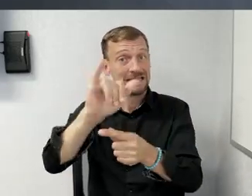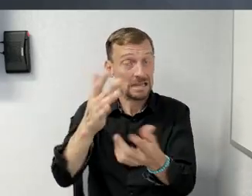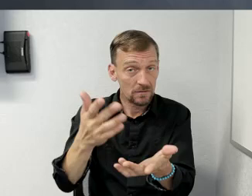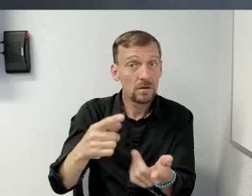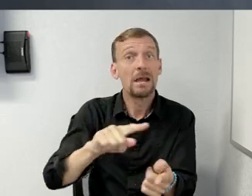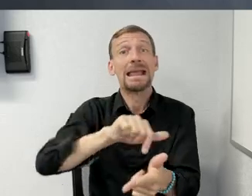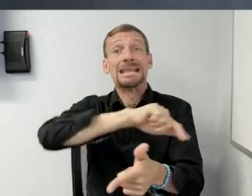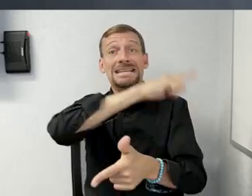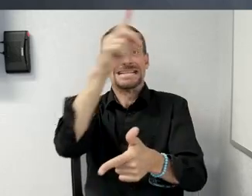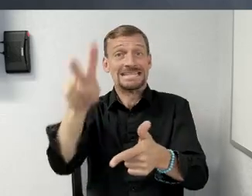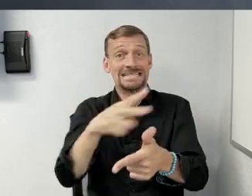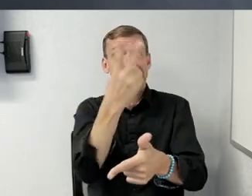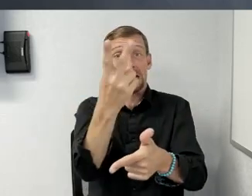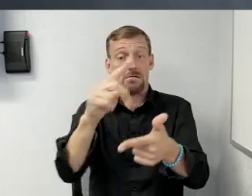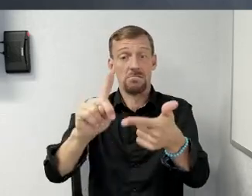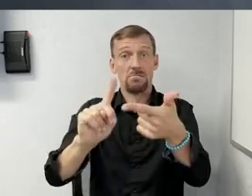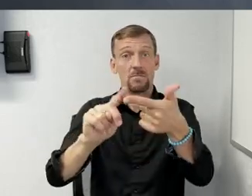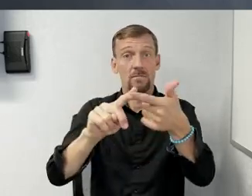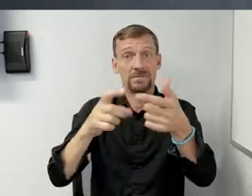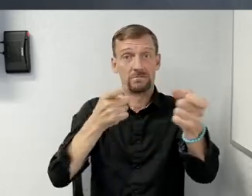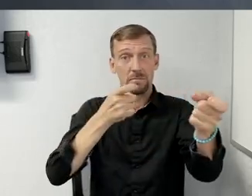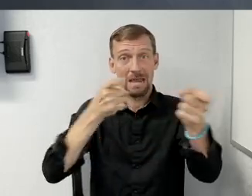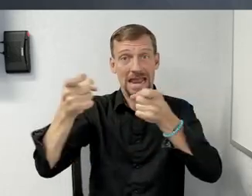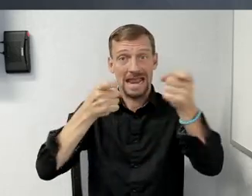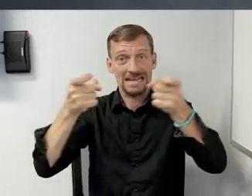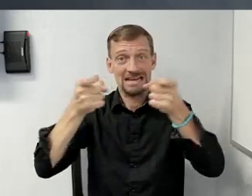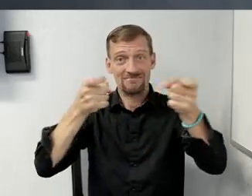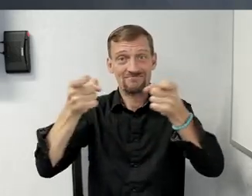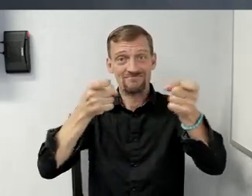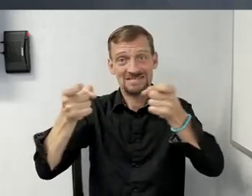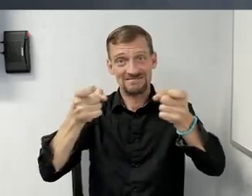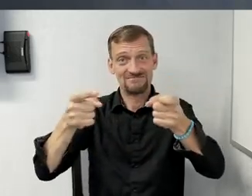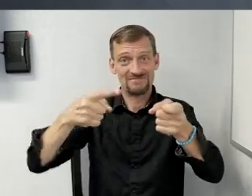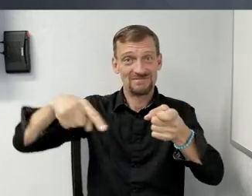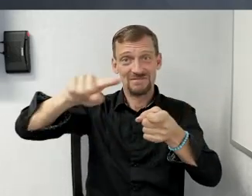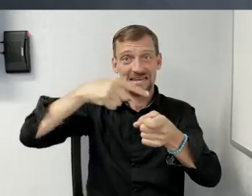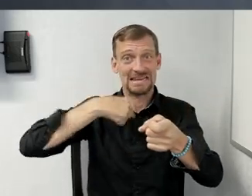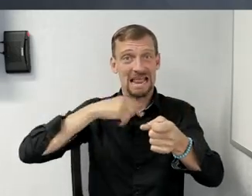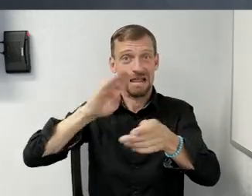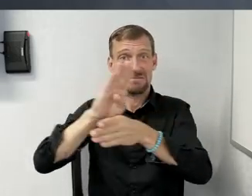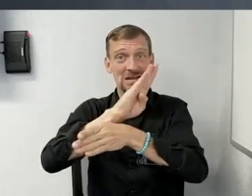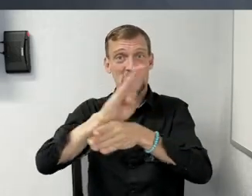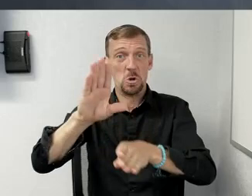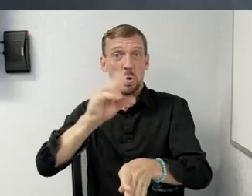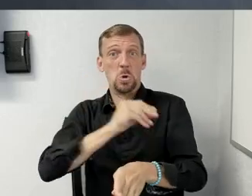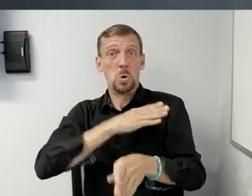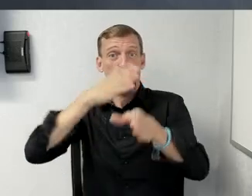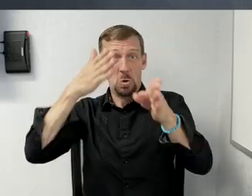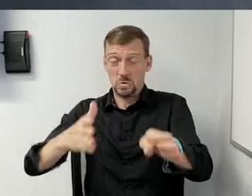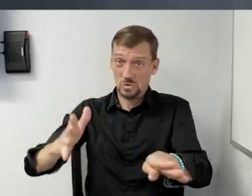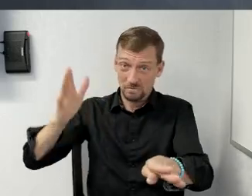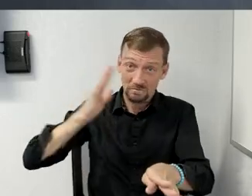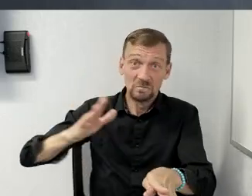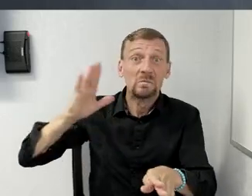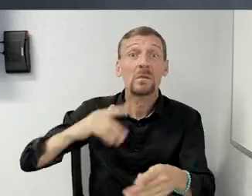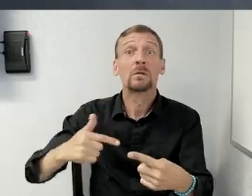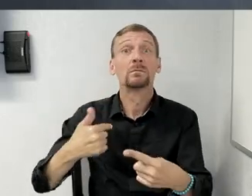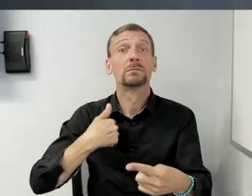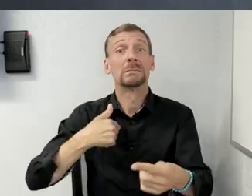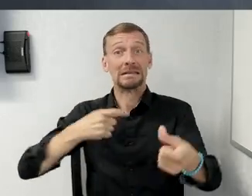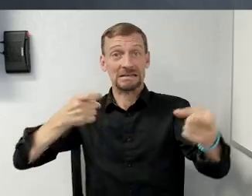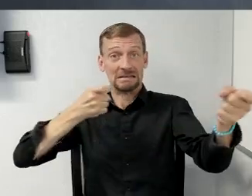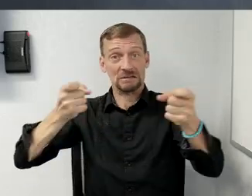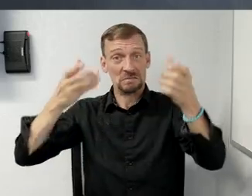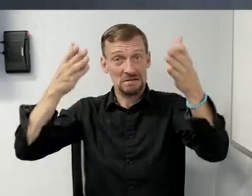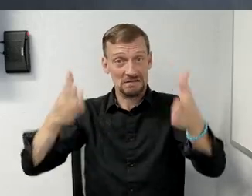is management of Kaweah Delta. I've been a business owner. I have been